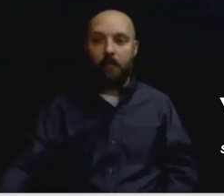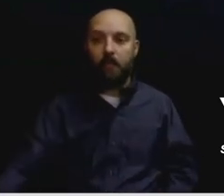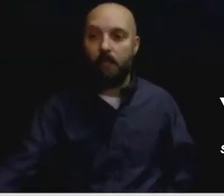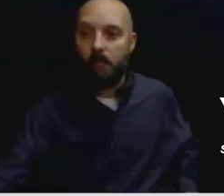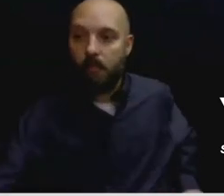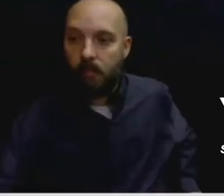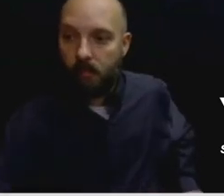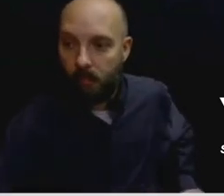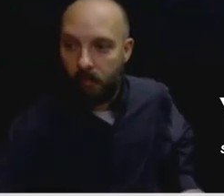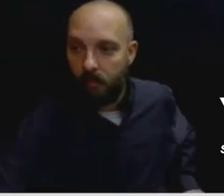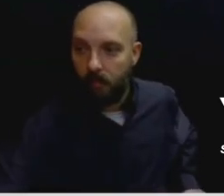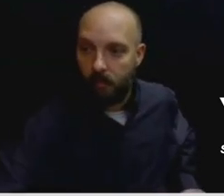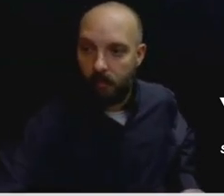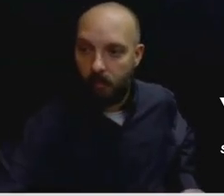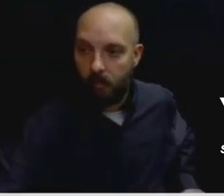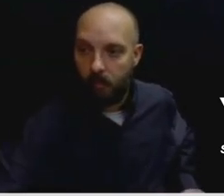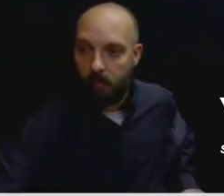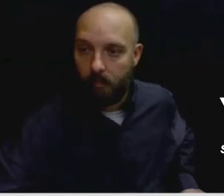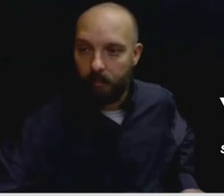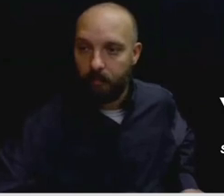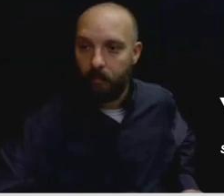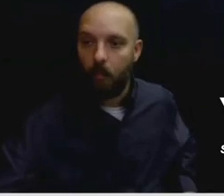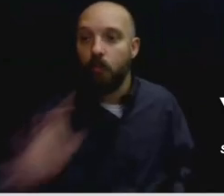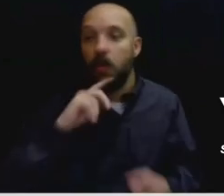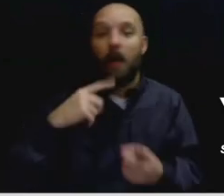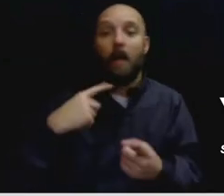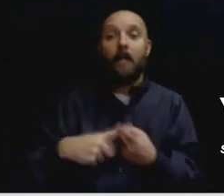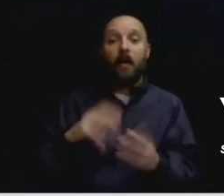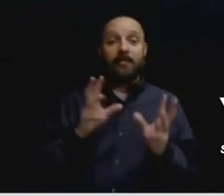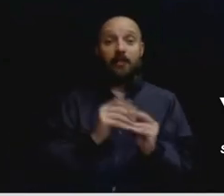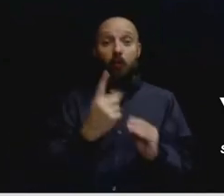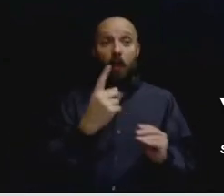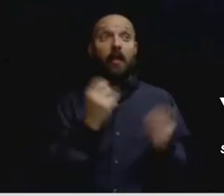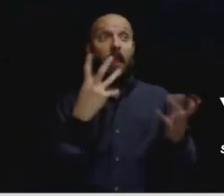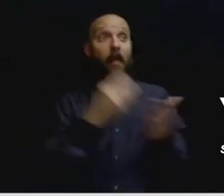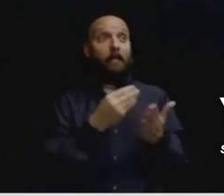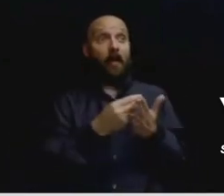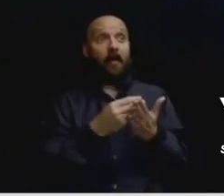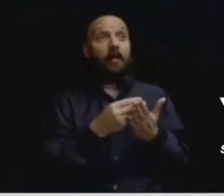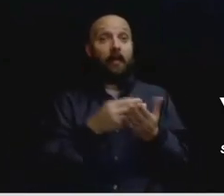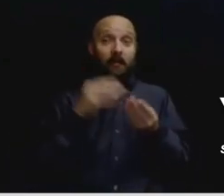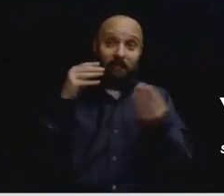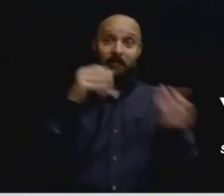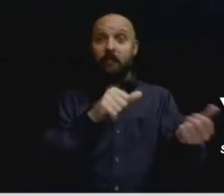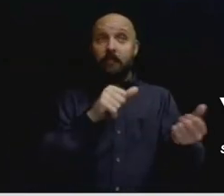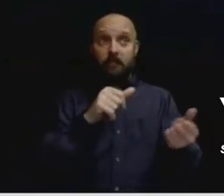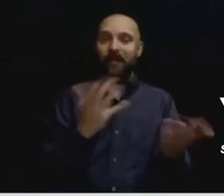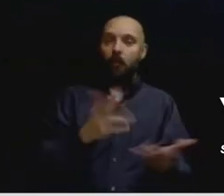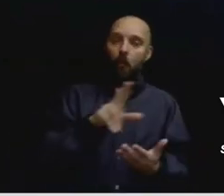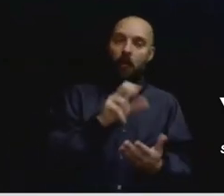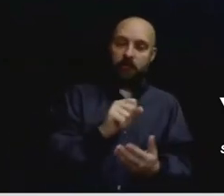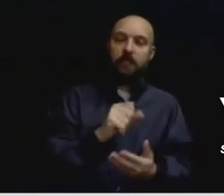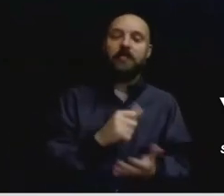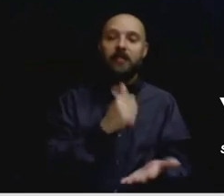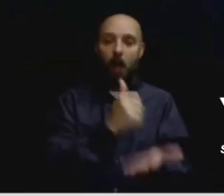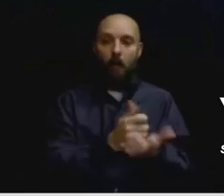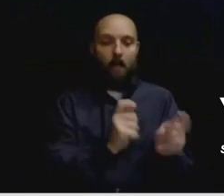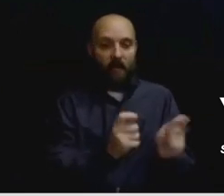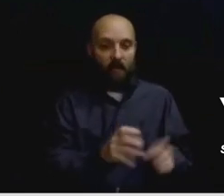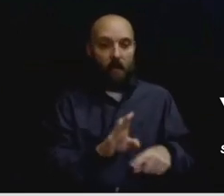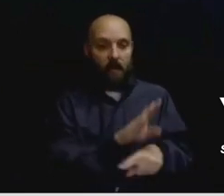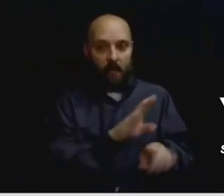Absolutely. And we talked about in session one how a lot of the money funded in the United States, at least, is going to helping modify behavior from an